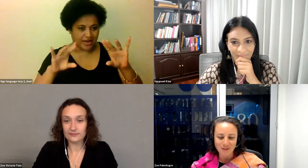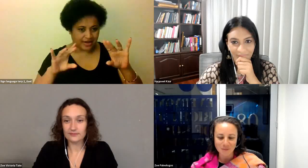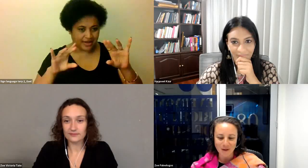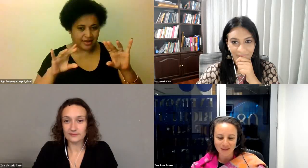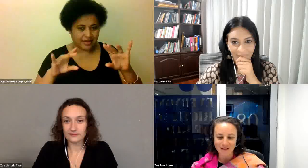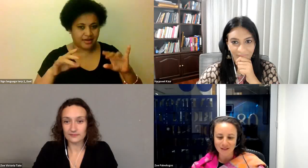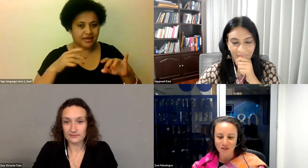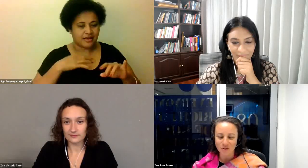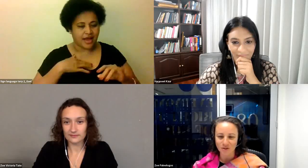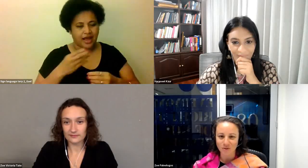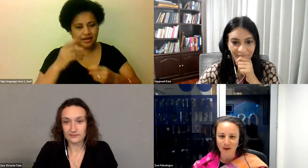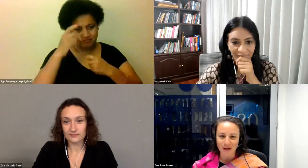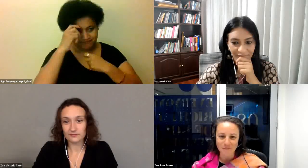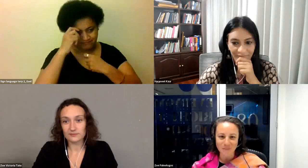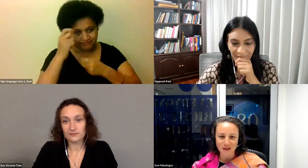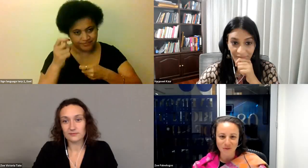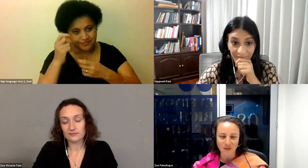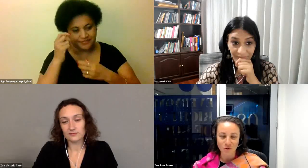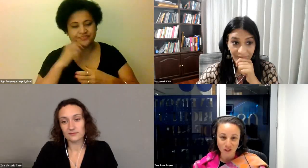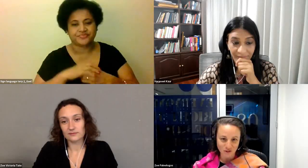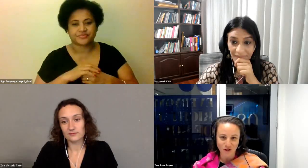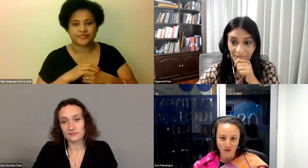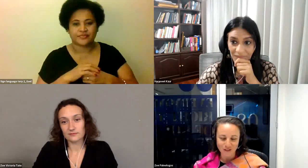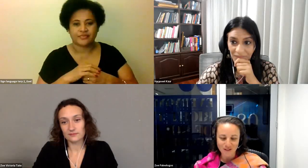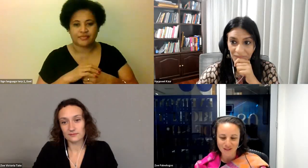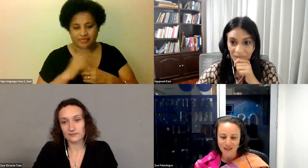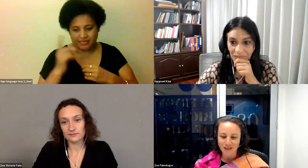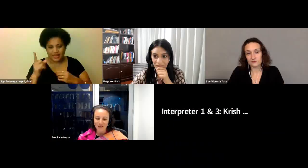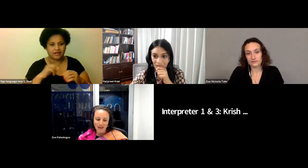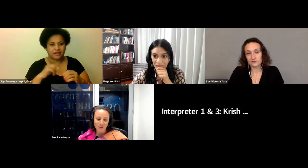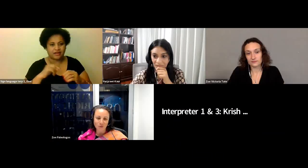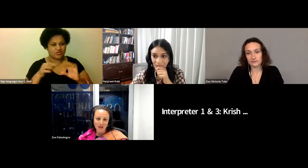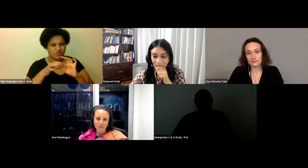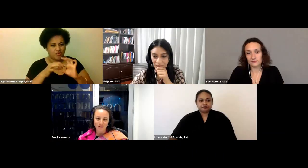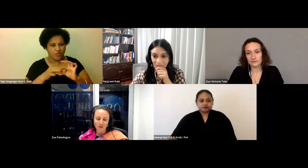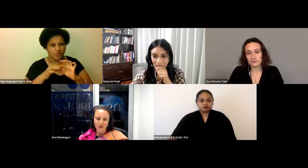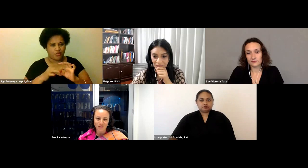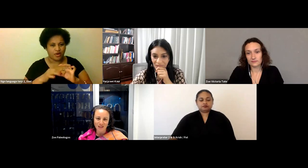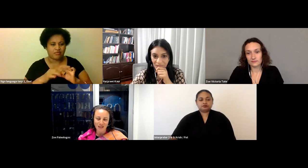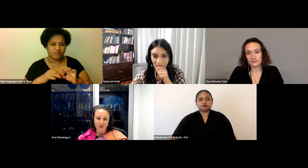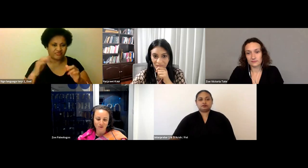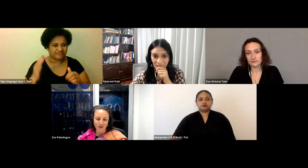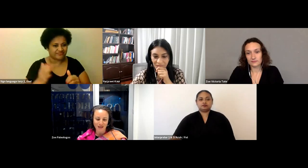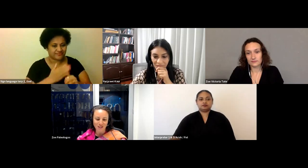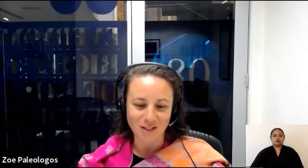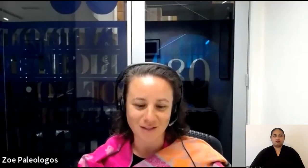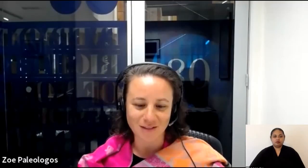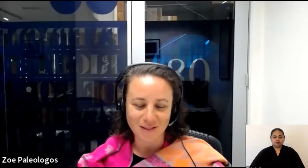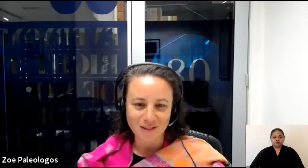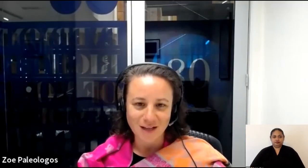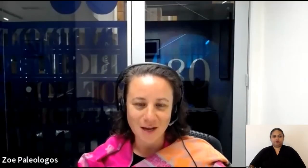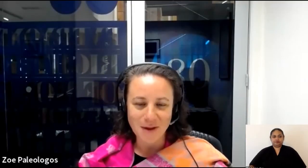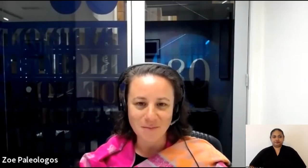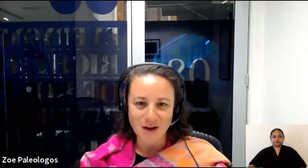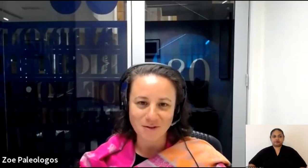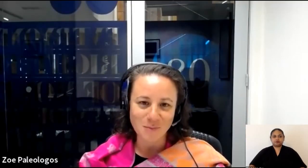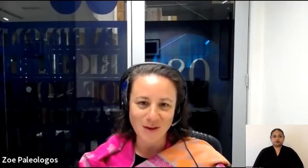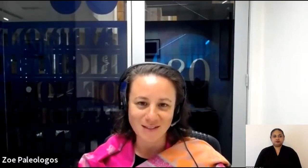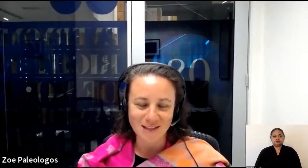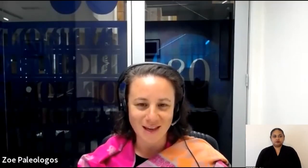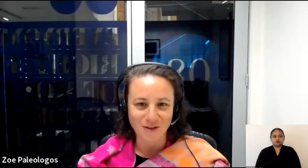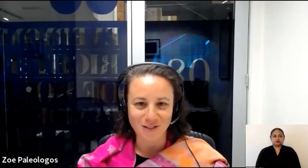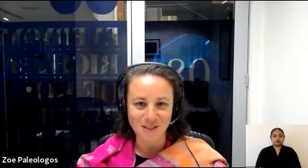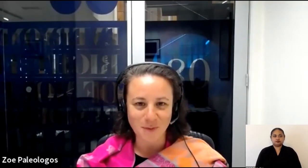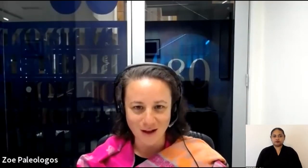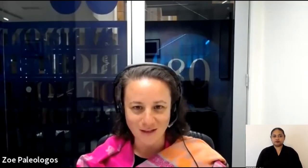pay my respects to the traditional owners, the Gadigal people of the Eora Nation. I pay my